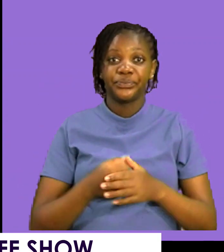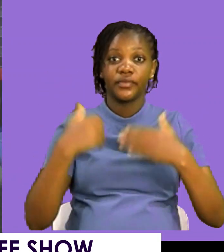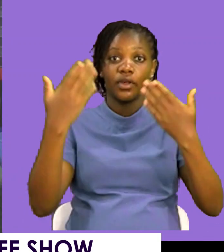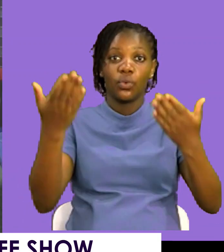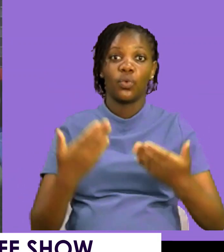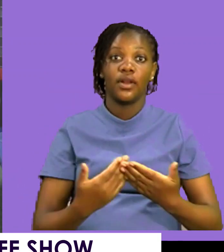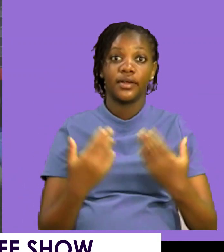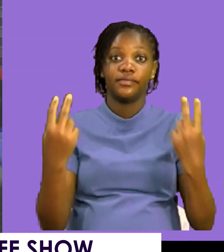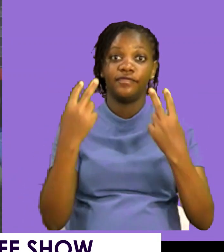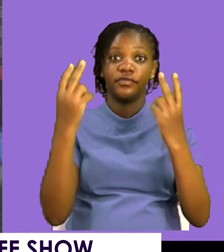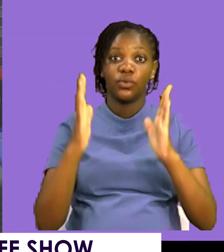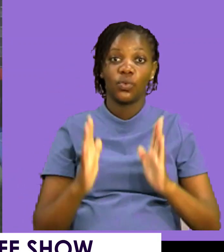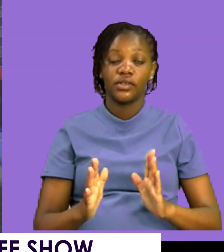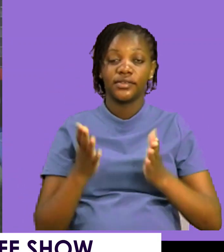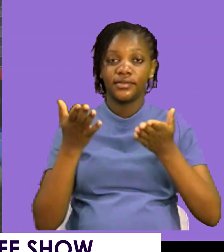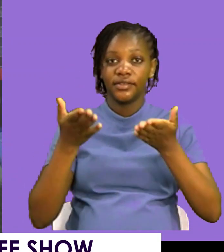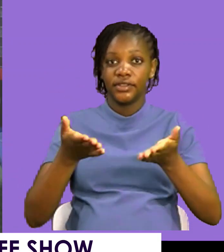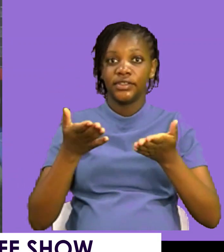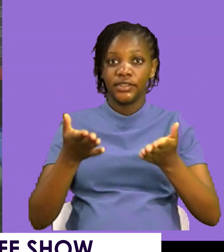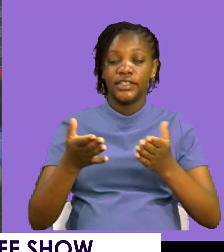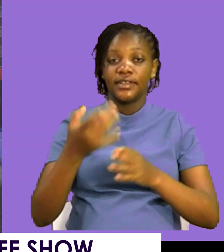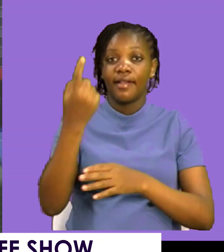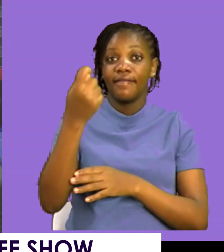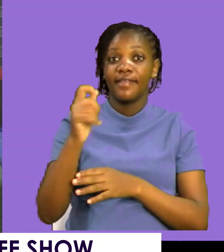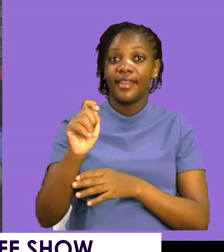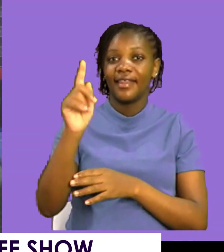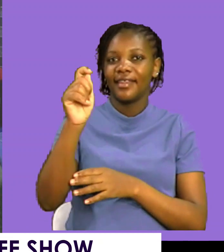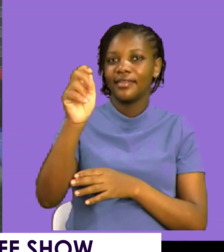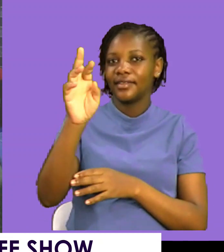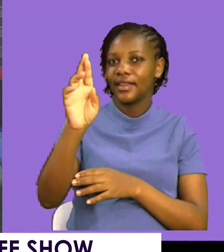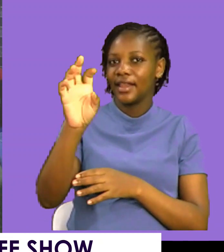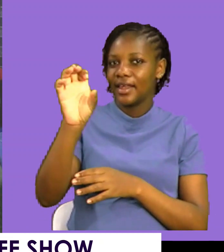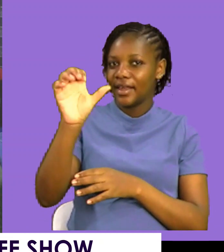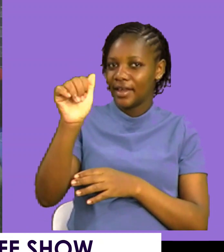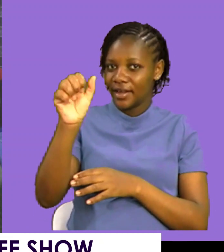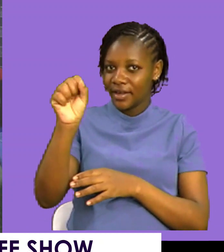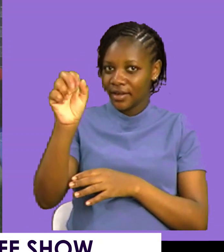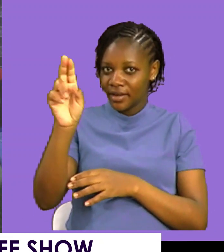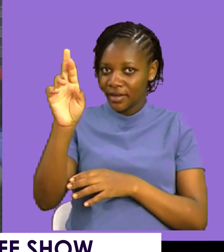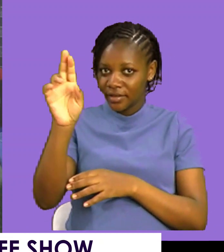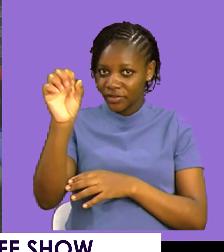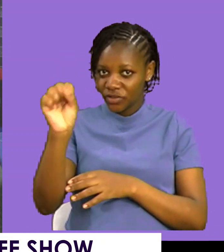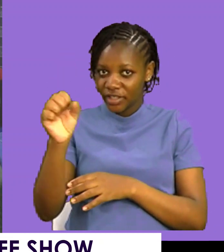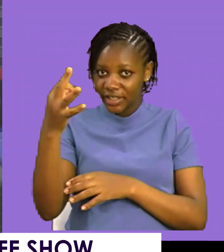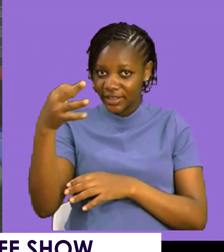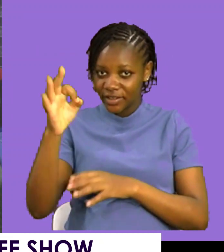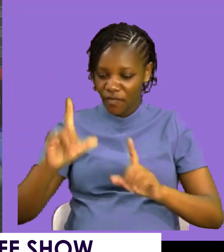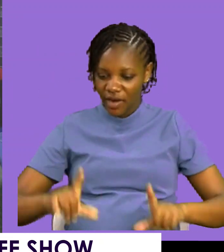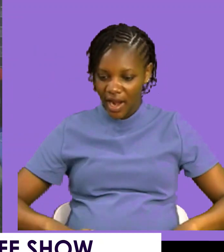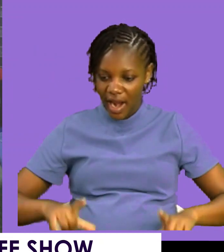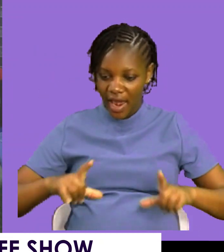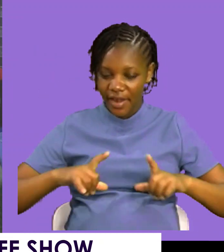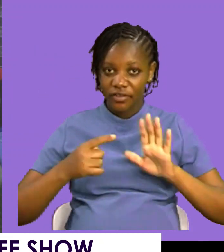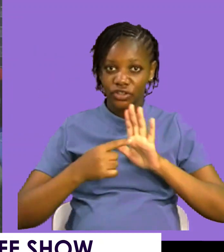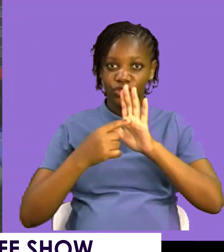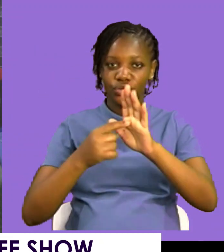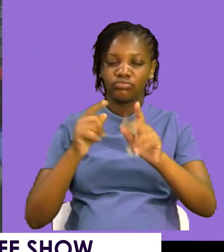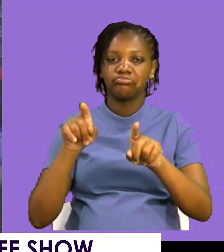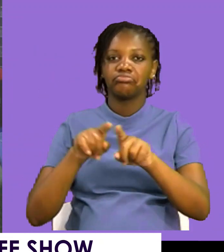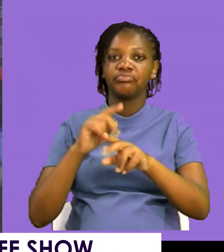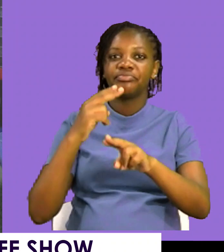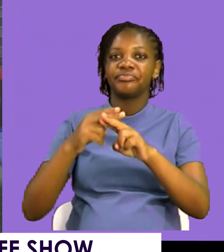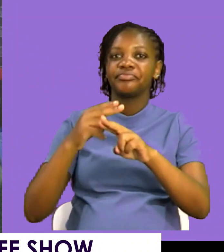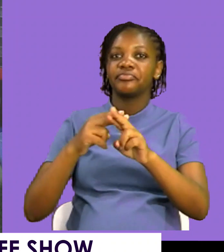Welcome, viewers. This is the Treasures of Life show, and my name